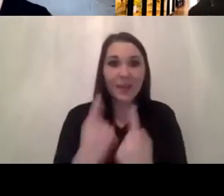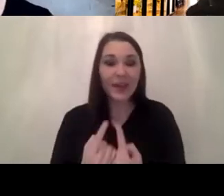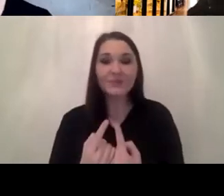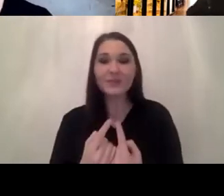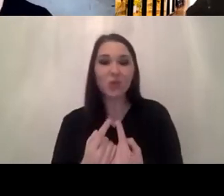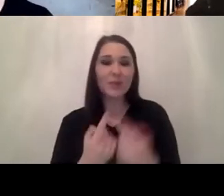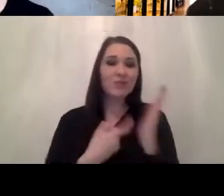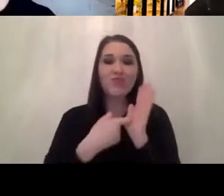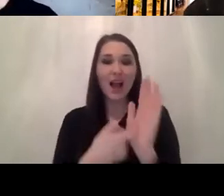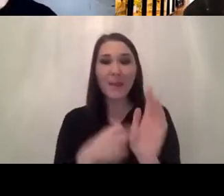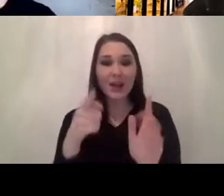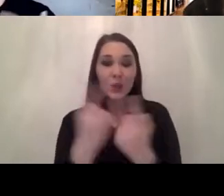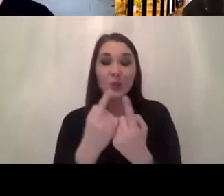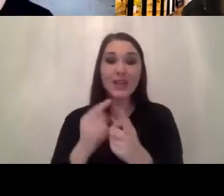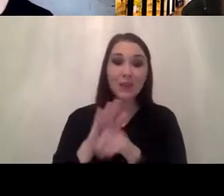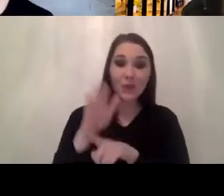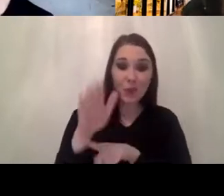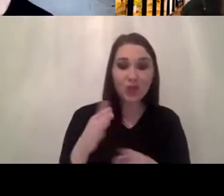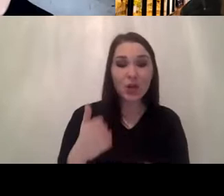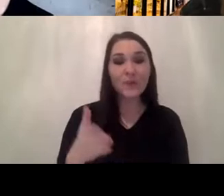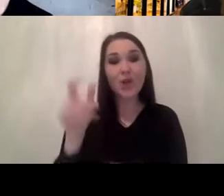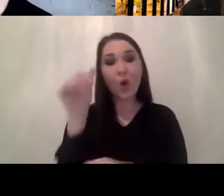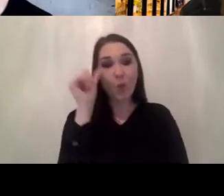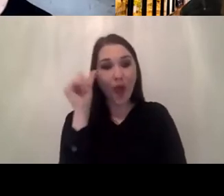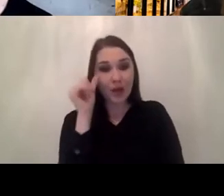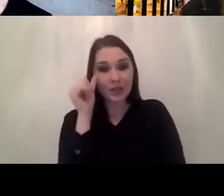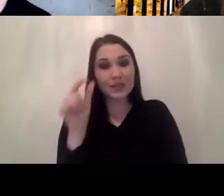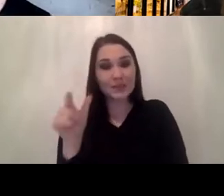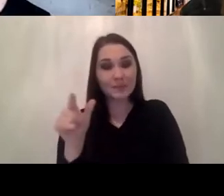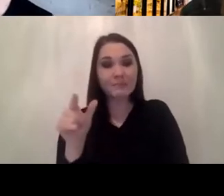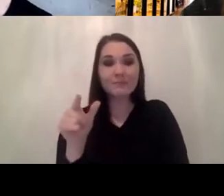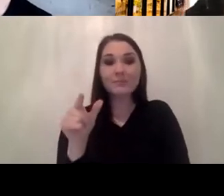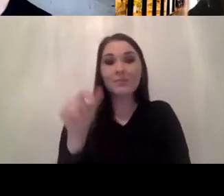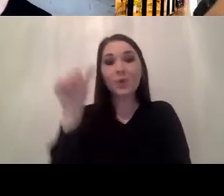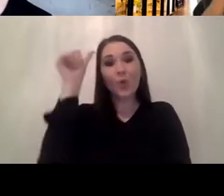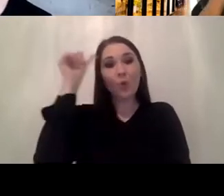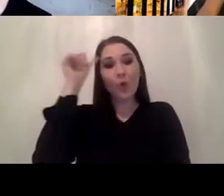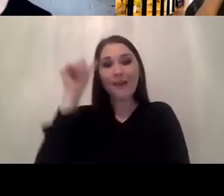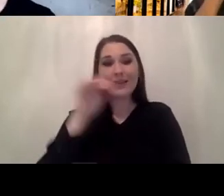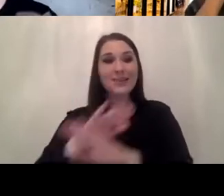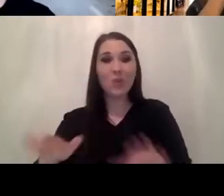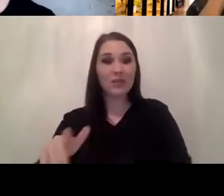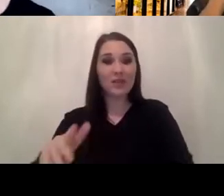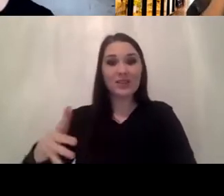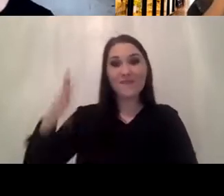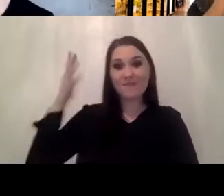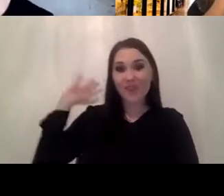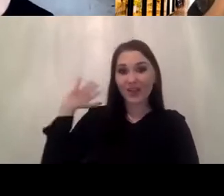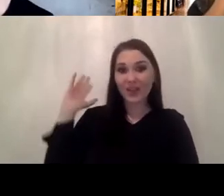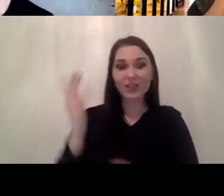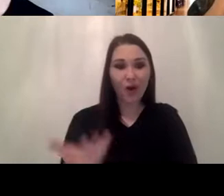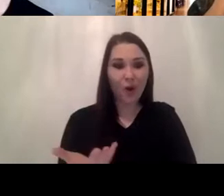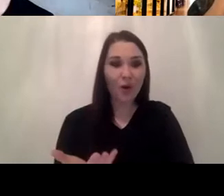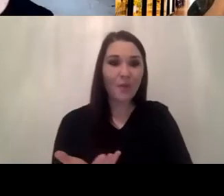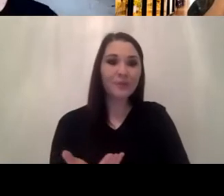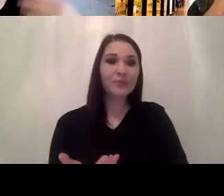recommended those things in the future. So there's this awareness of which didn't exist, you know, on the same level 5 years ago, of how the algorithms are